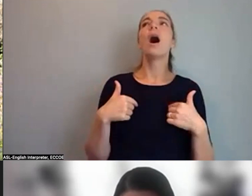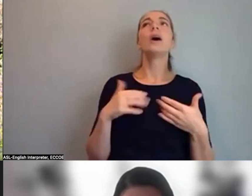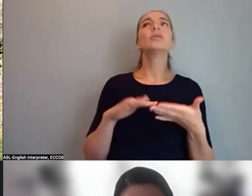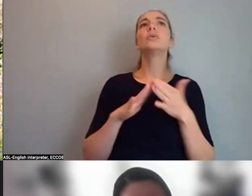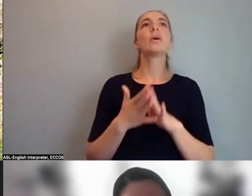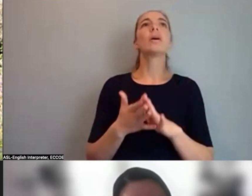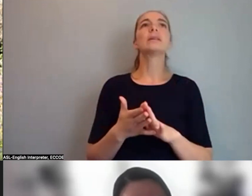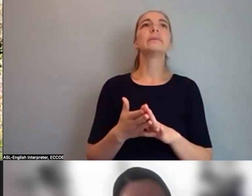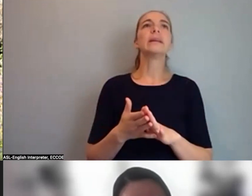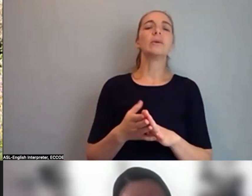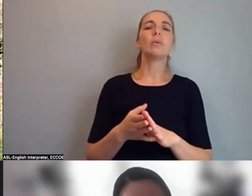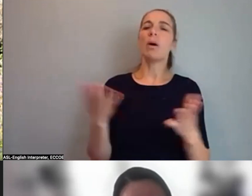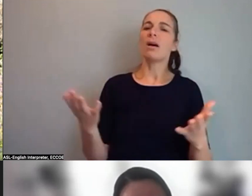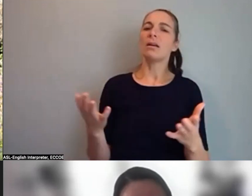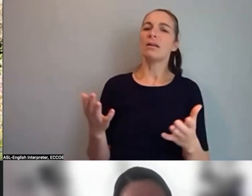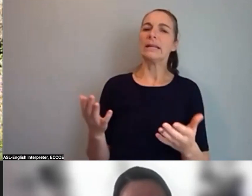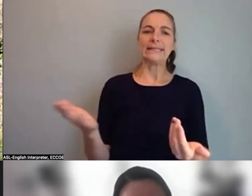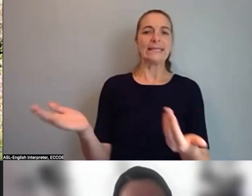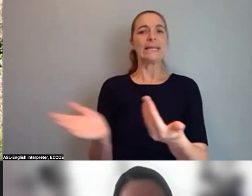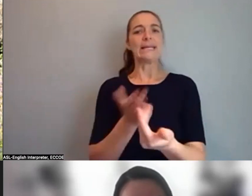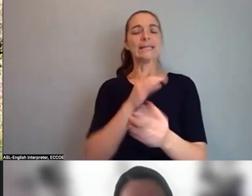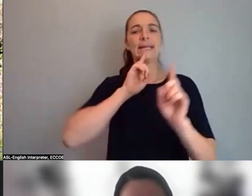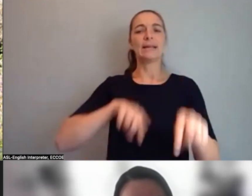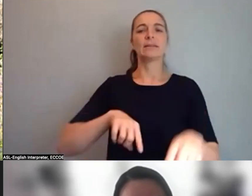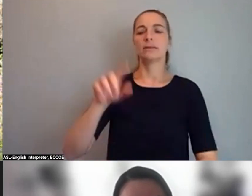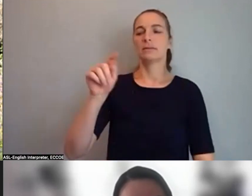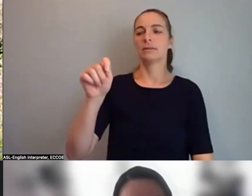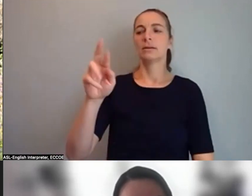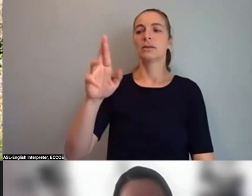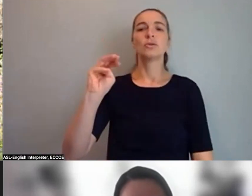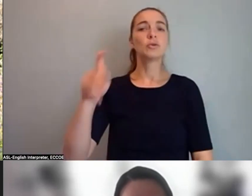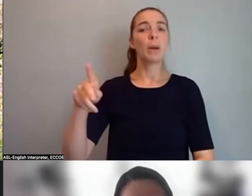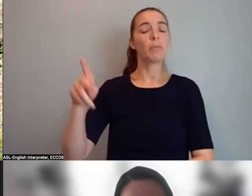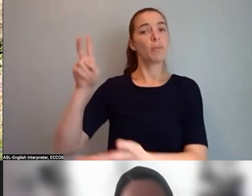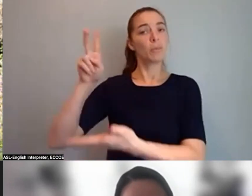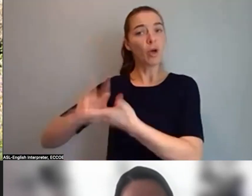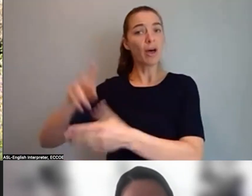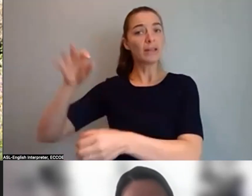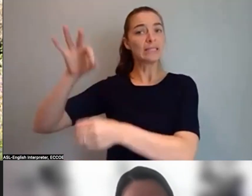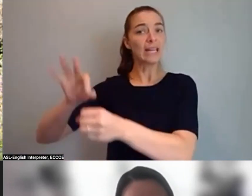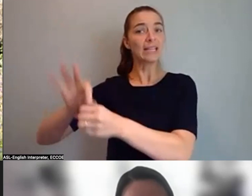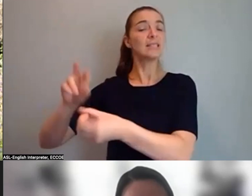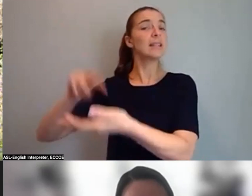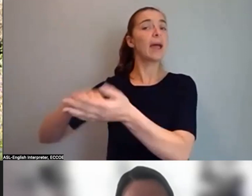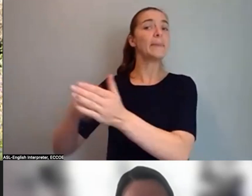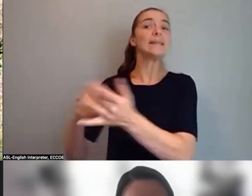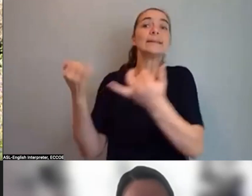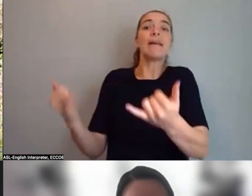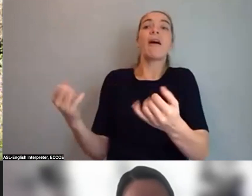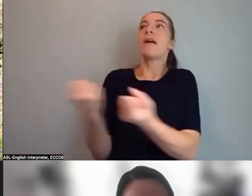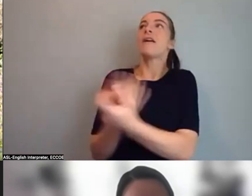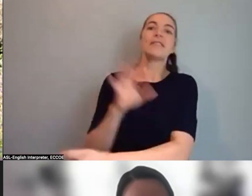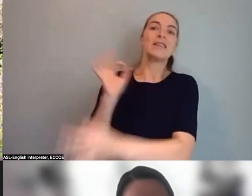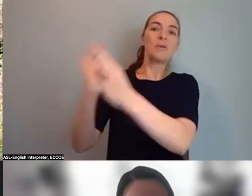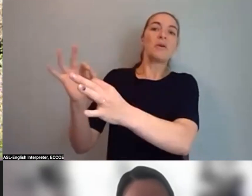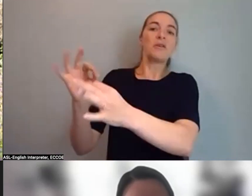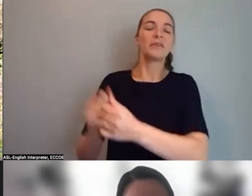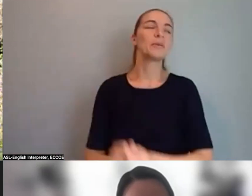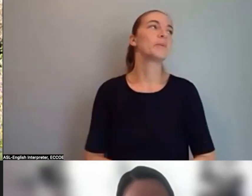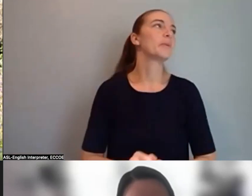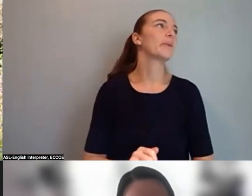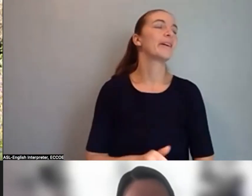repudiated and therefore X, or Z. Or now everything's fine in Brazil because Bolsonaro is out, you know what mean?